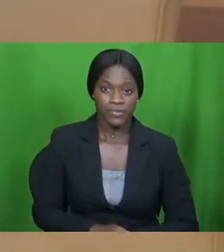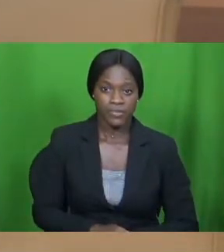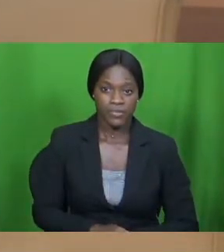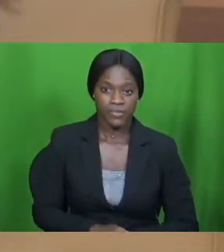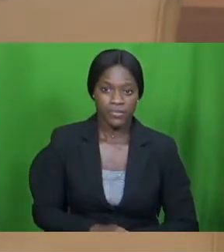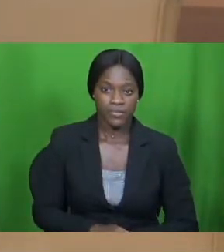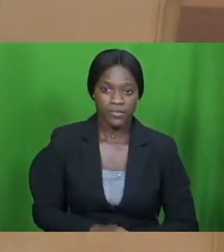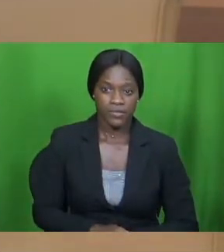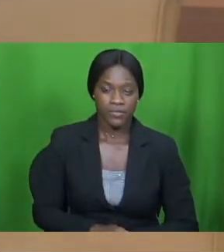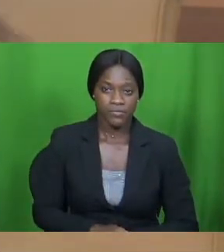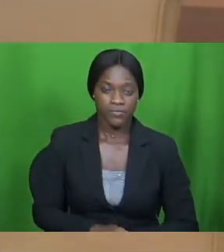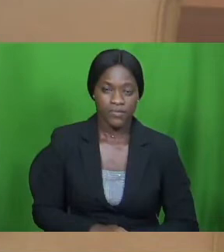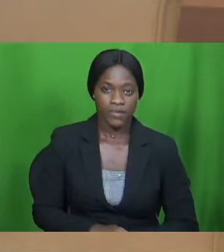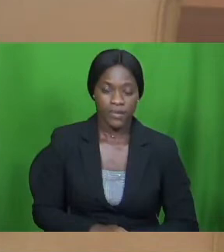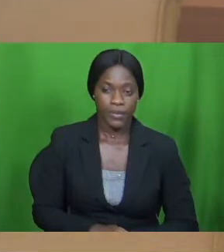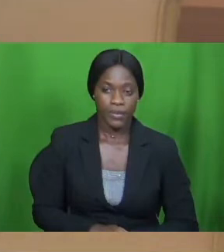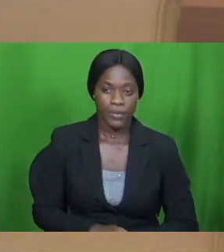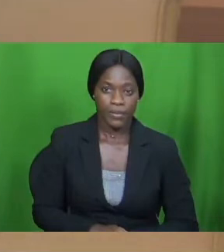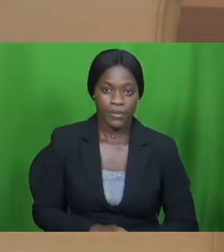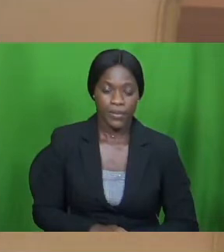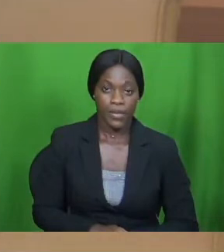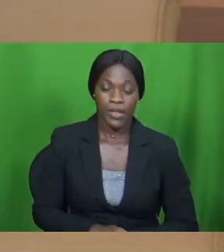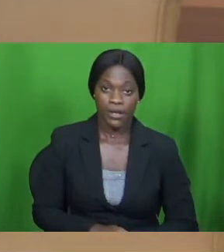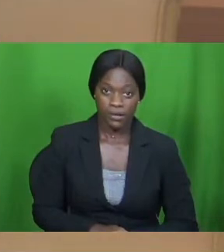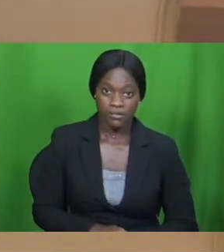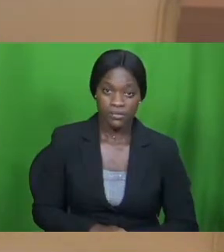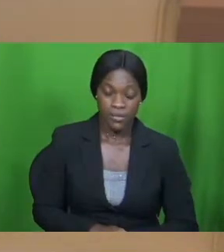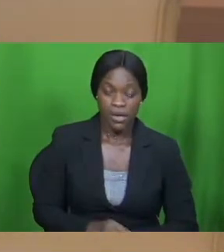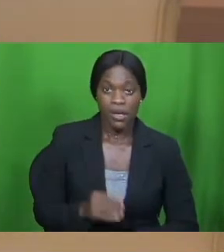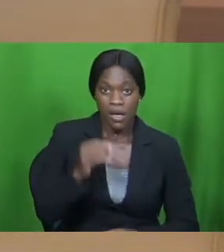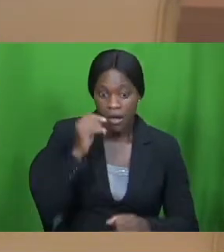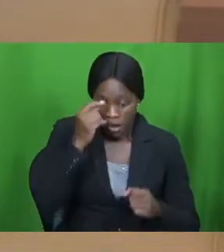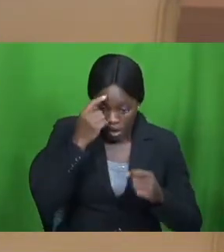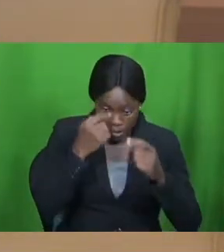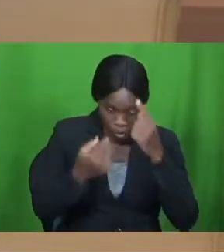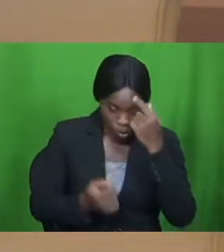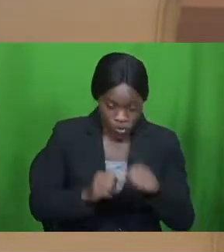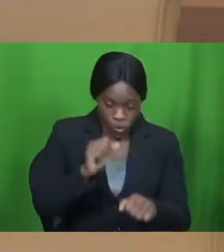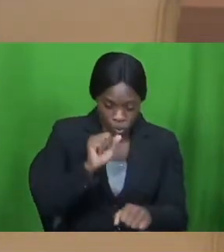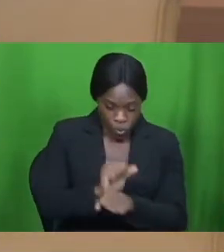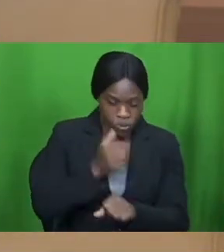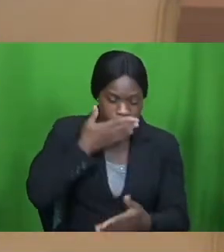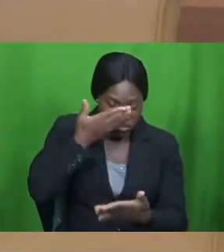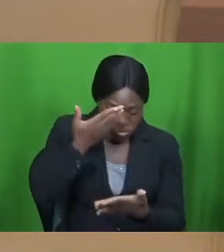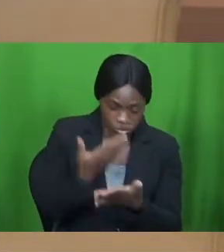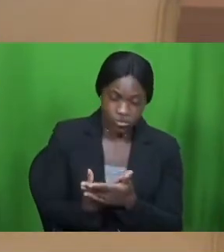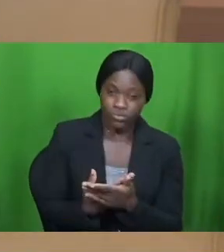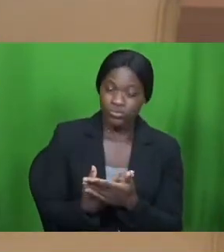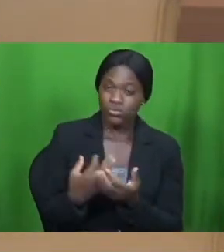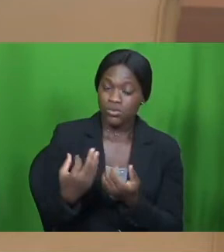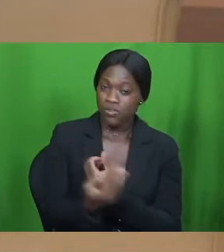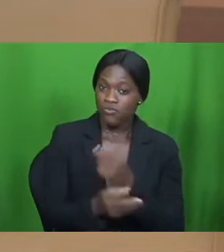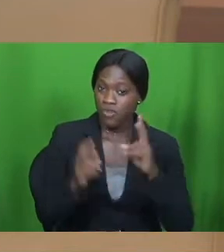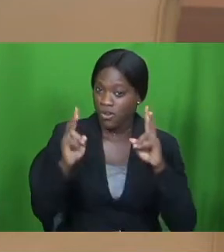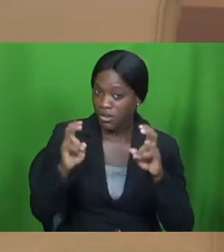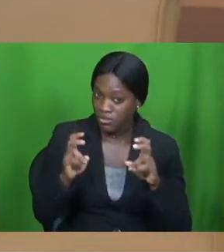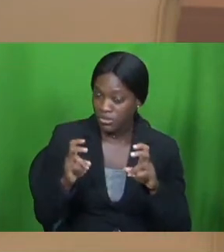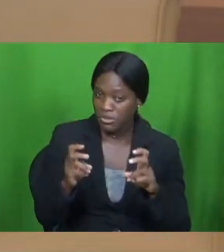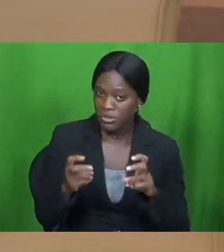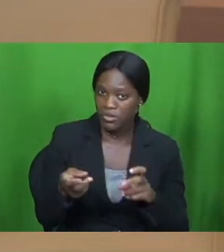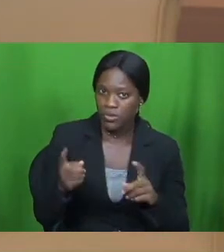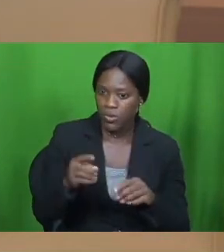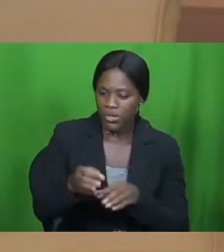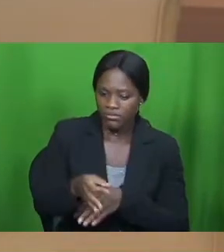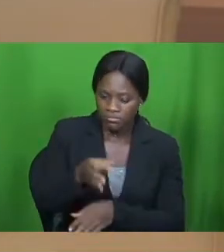as a chairman of the Foreign Affairs Committee, when he was removed by